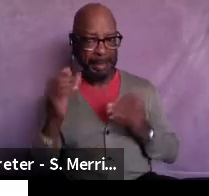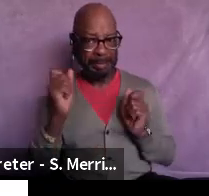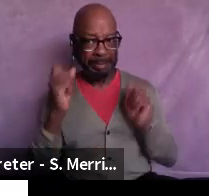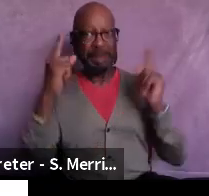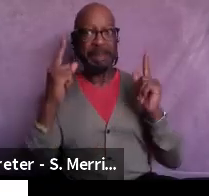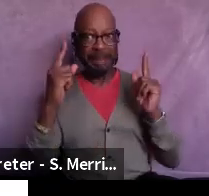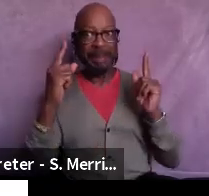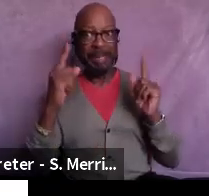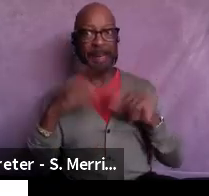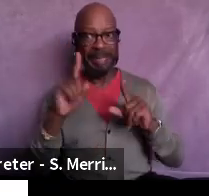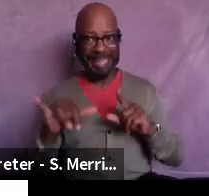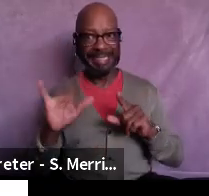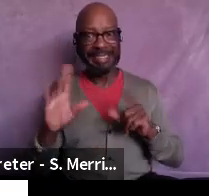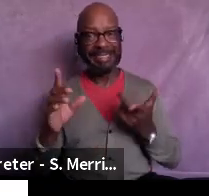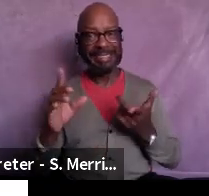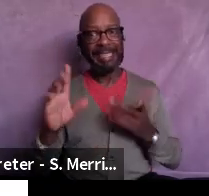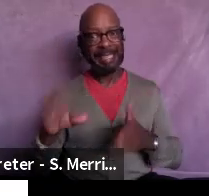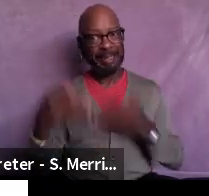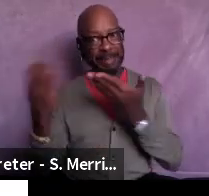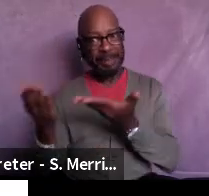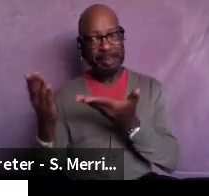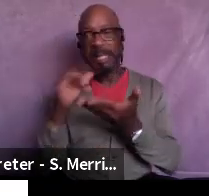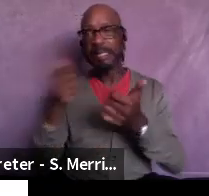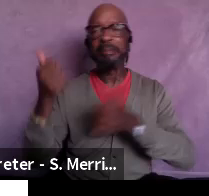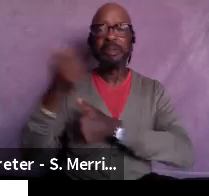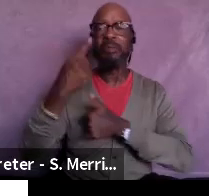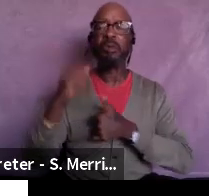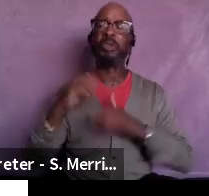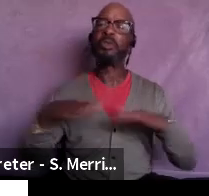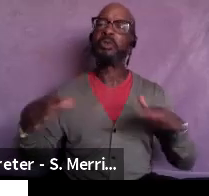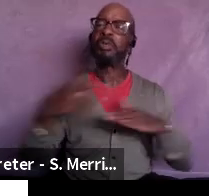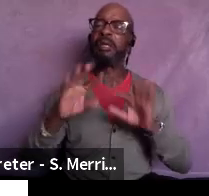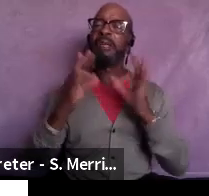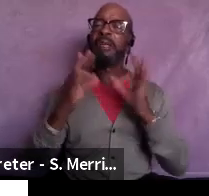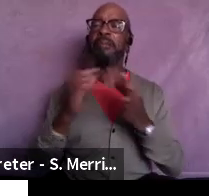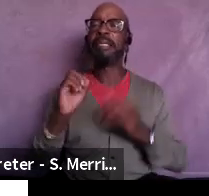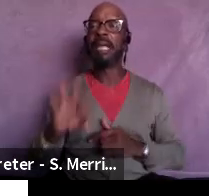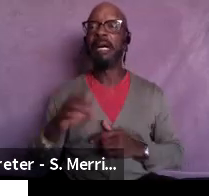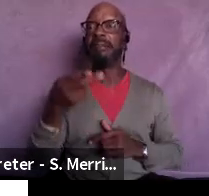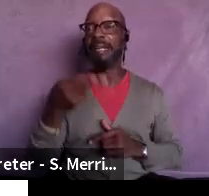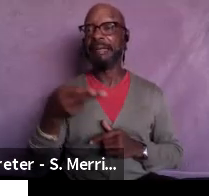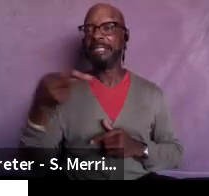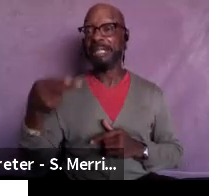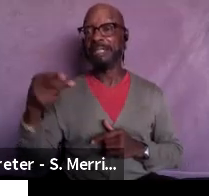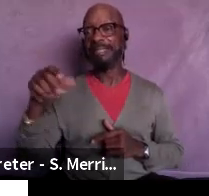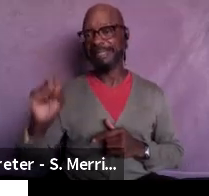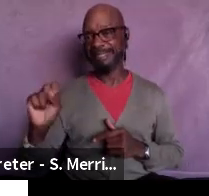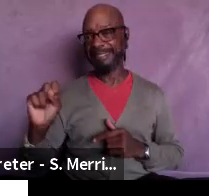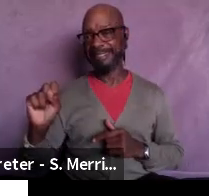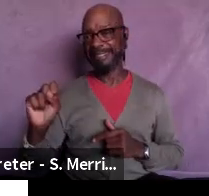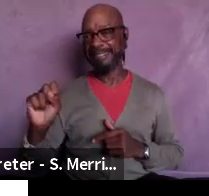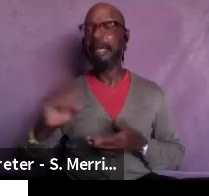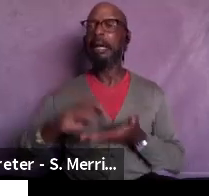are administered by the Administration for Children and Families of HHS. So that would give